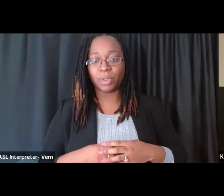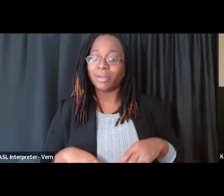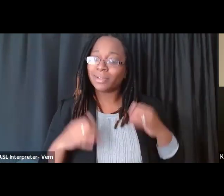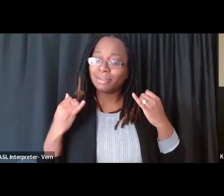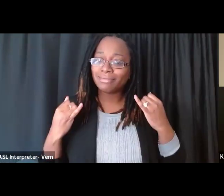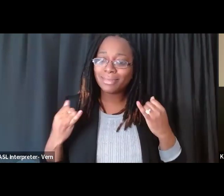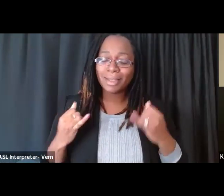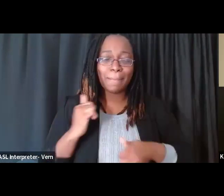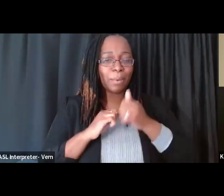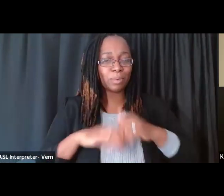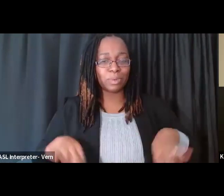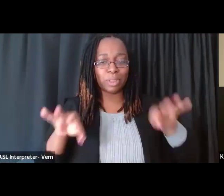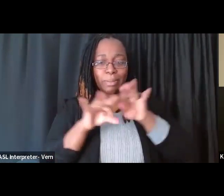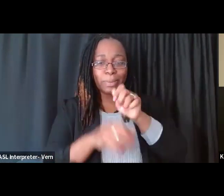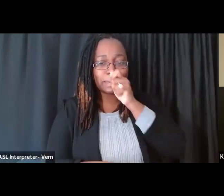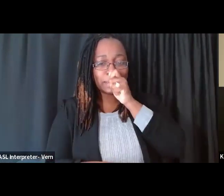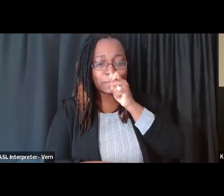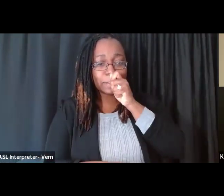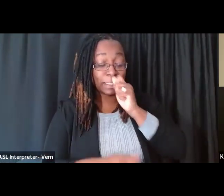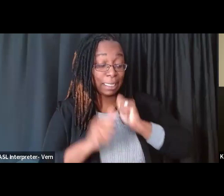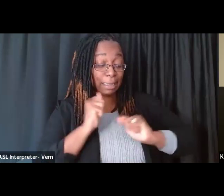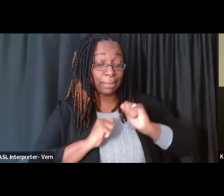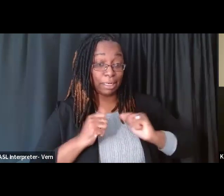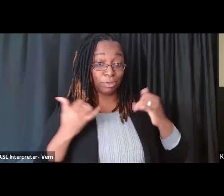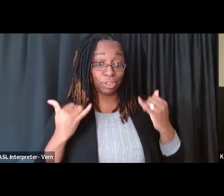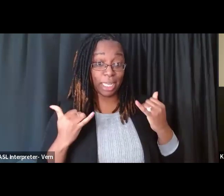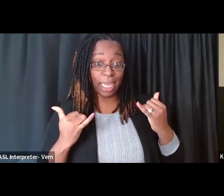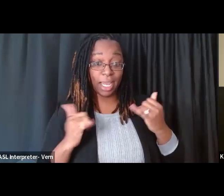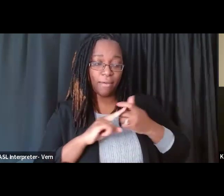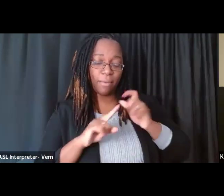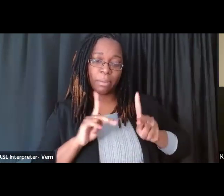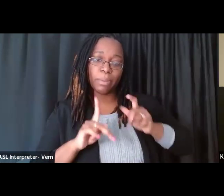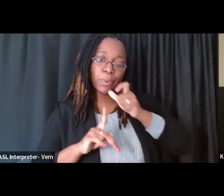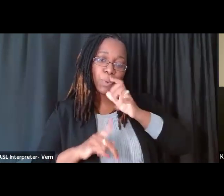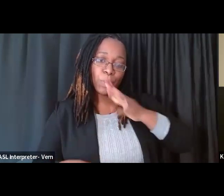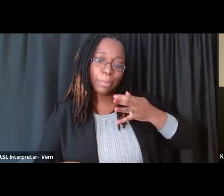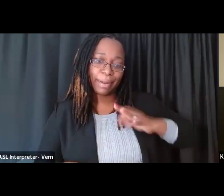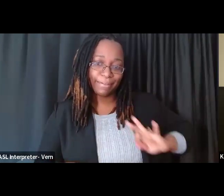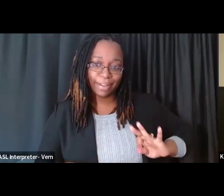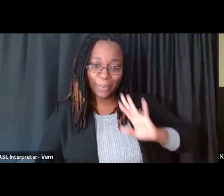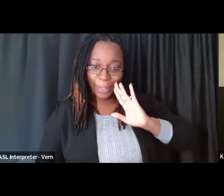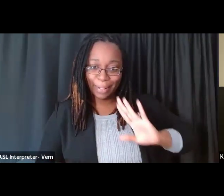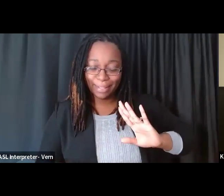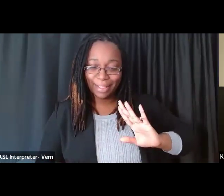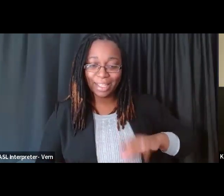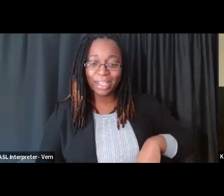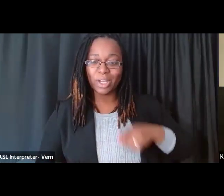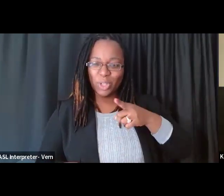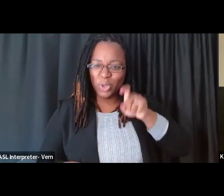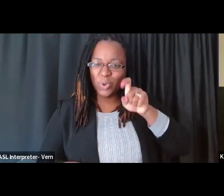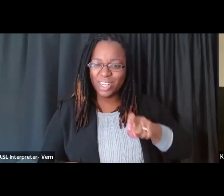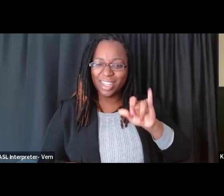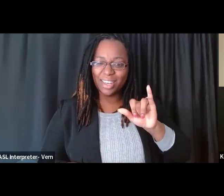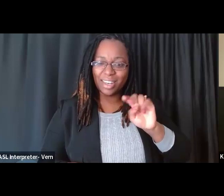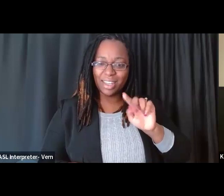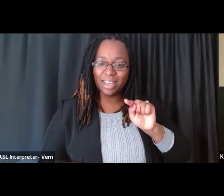important secret about making theater today from the very people who will benefit from it the most. You need an intimacy